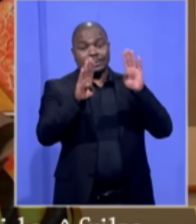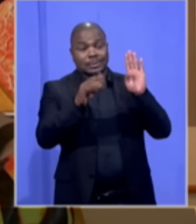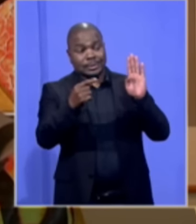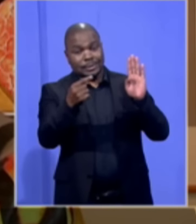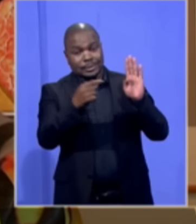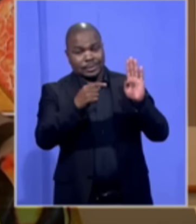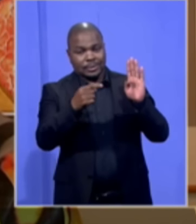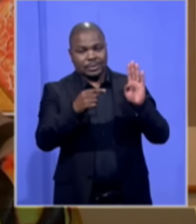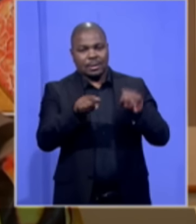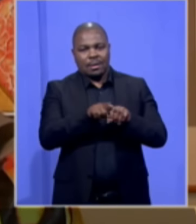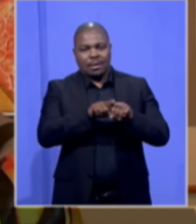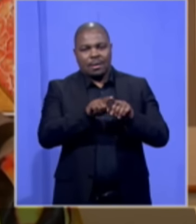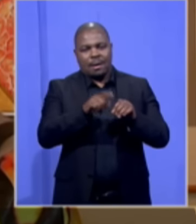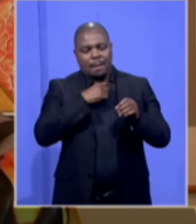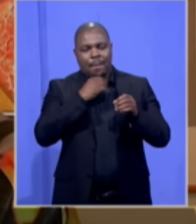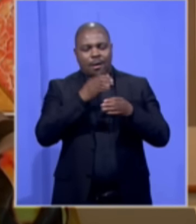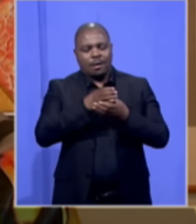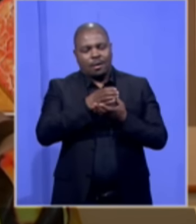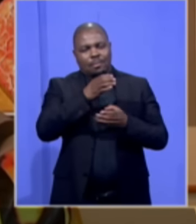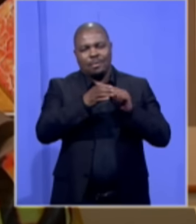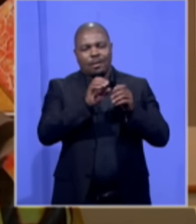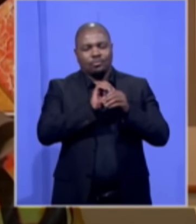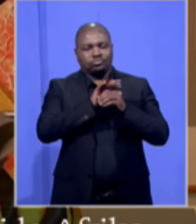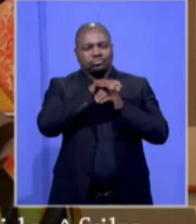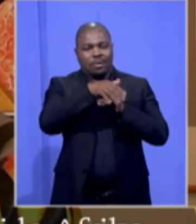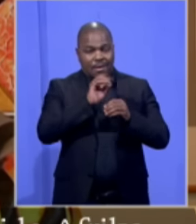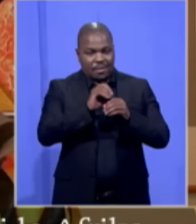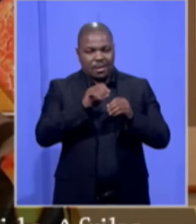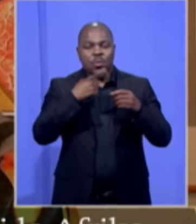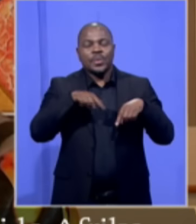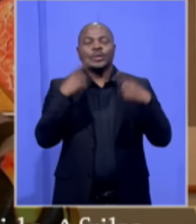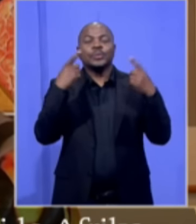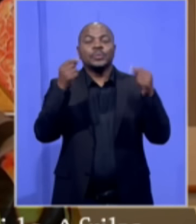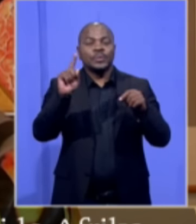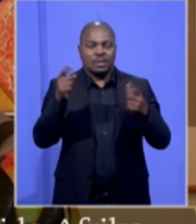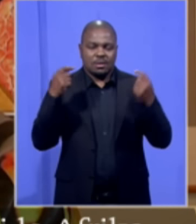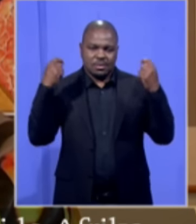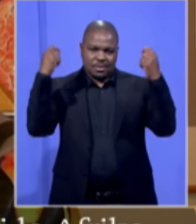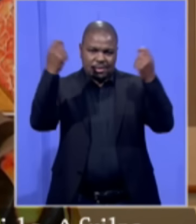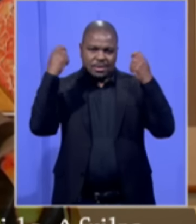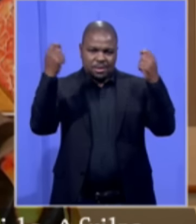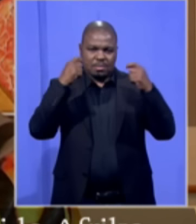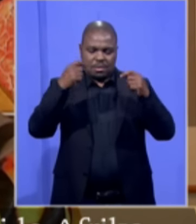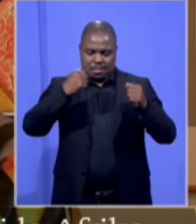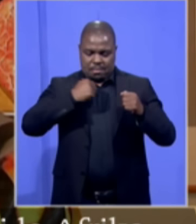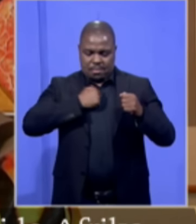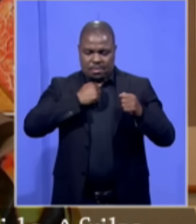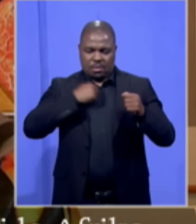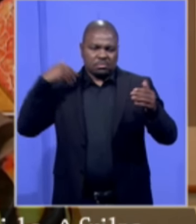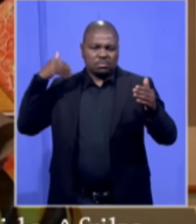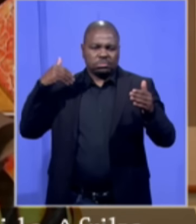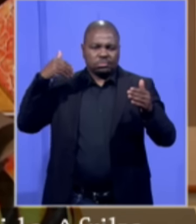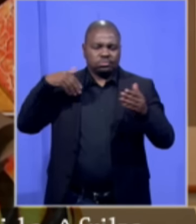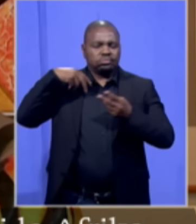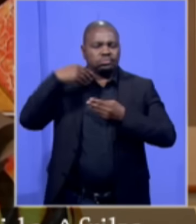called My Cup Runneth Over, it's a celebration of my journey and